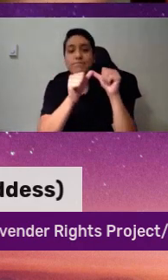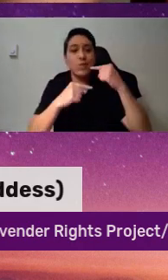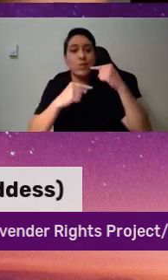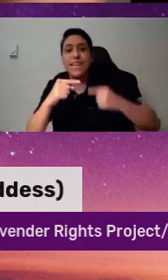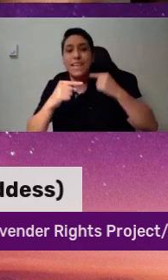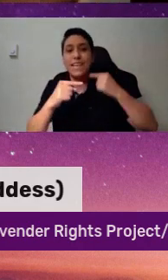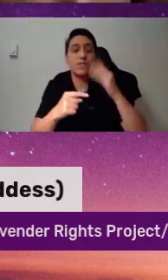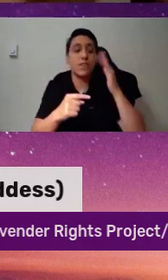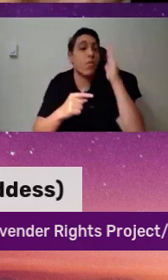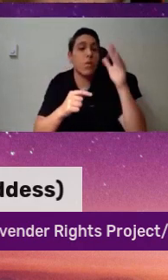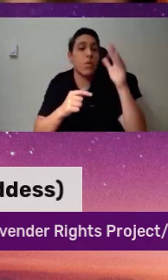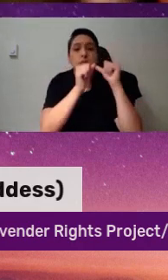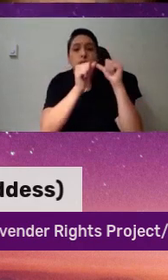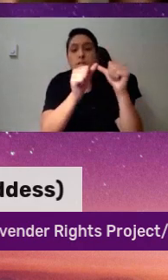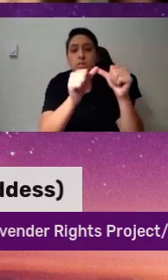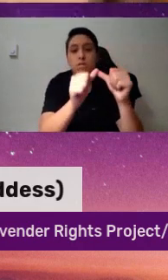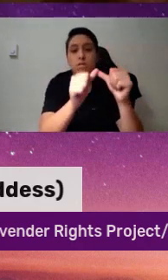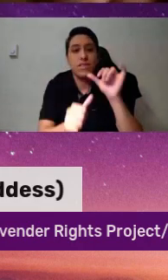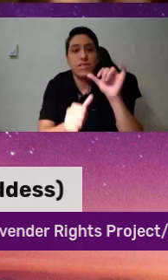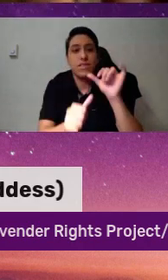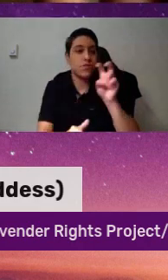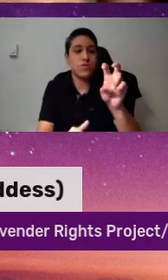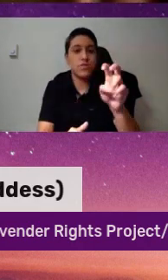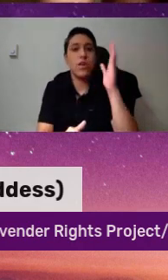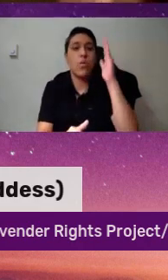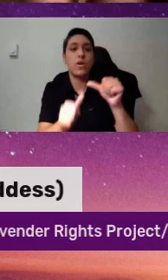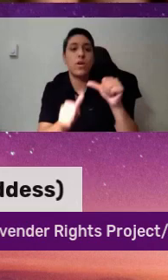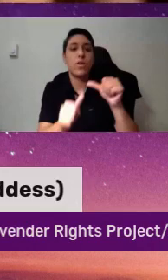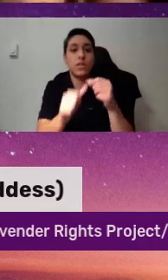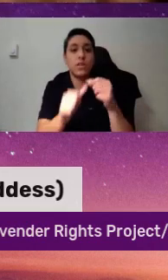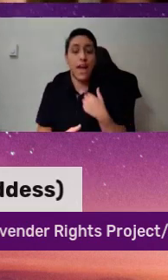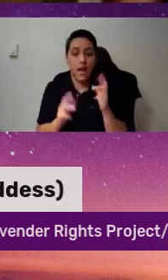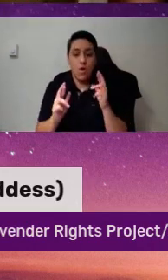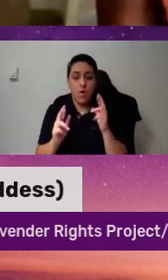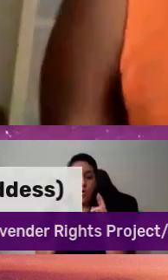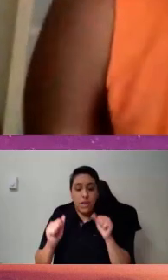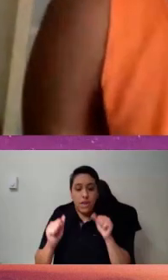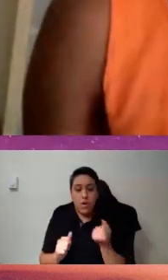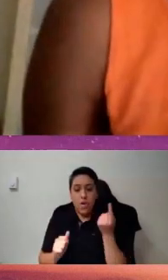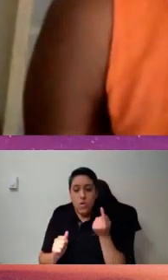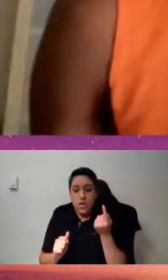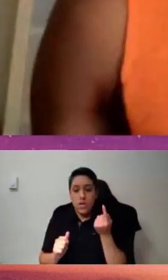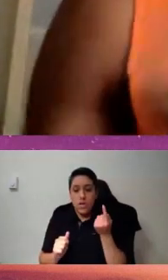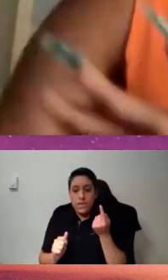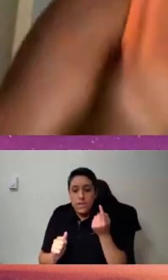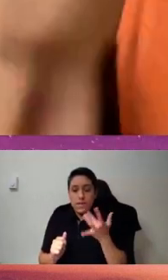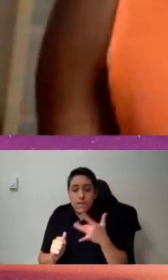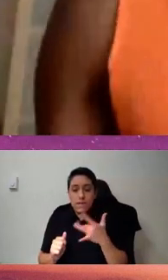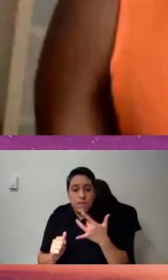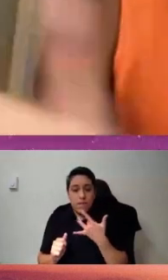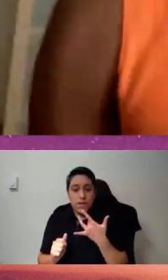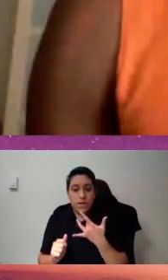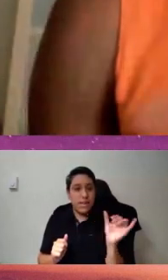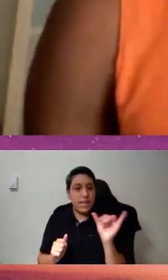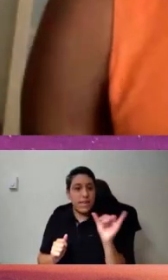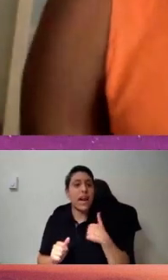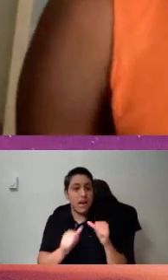and ongoing journey. And I just hope I can always continue to be a step towards that. Cause